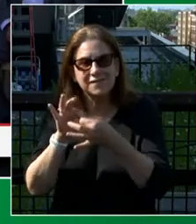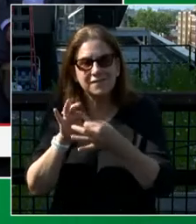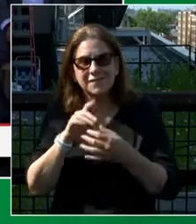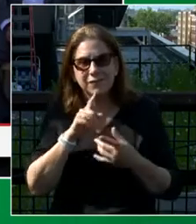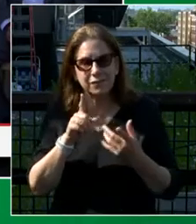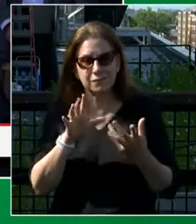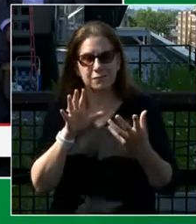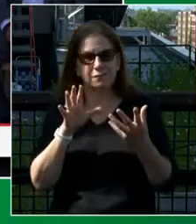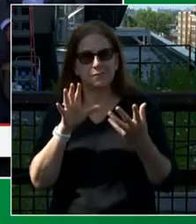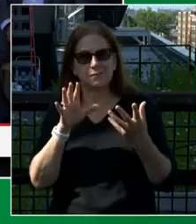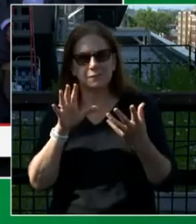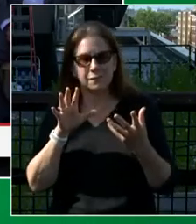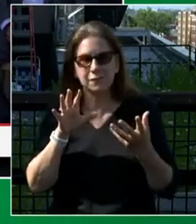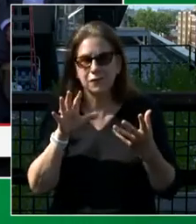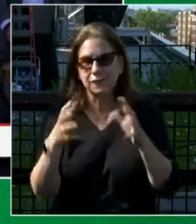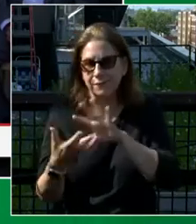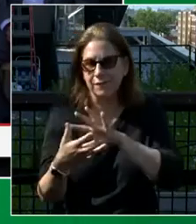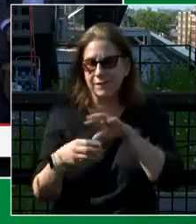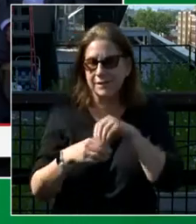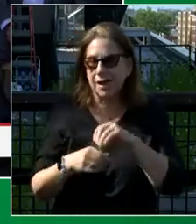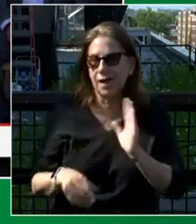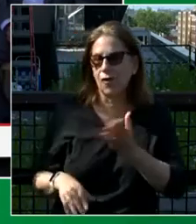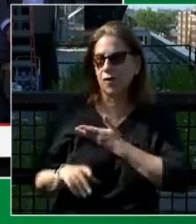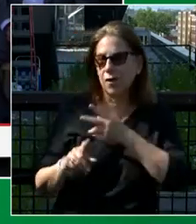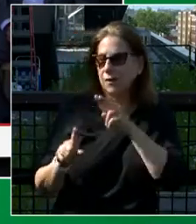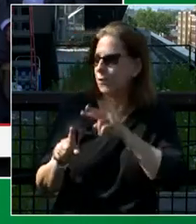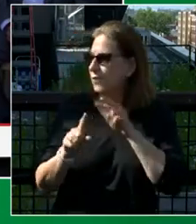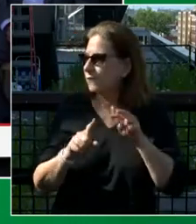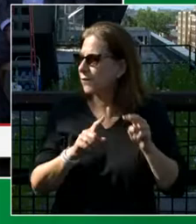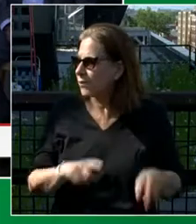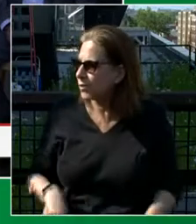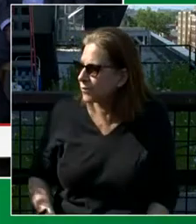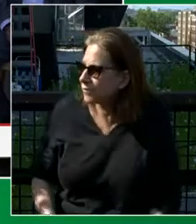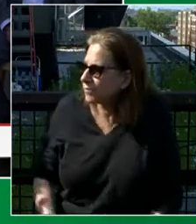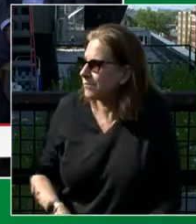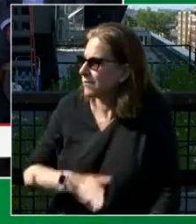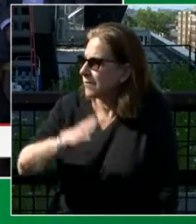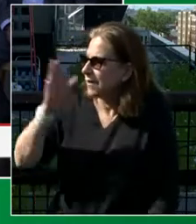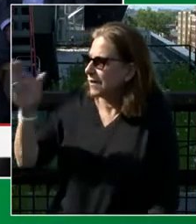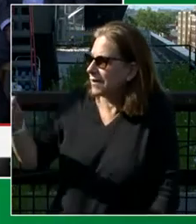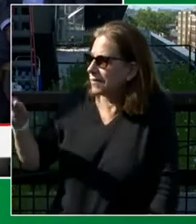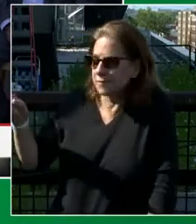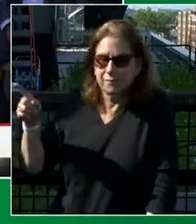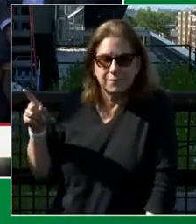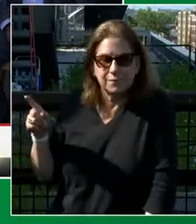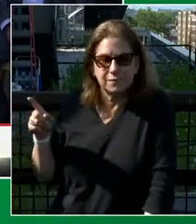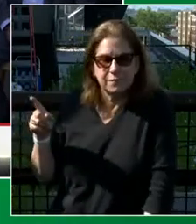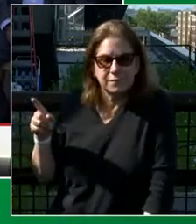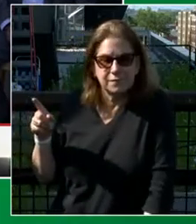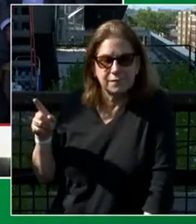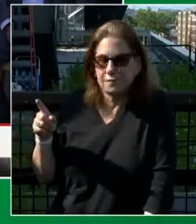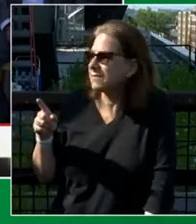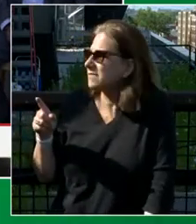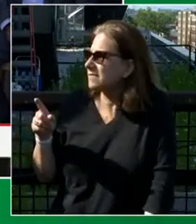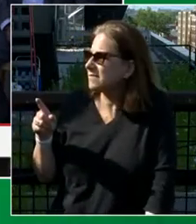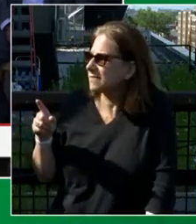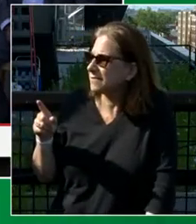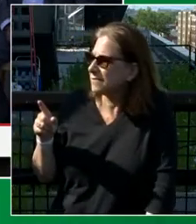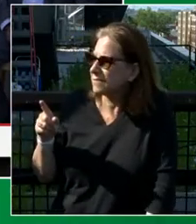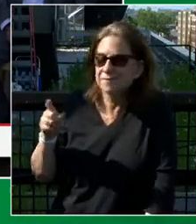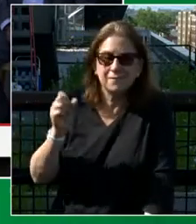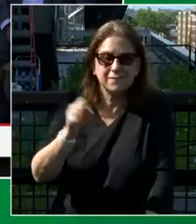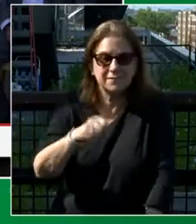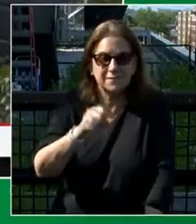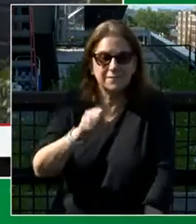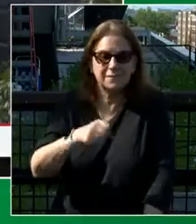in your team. You have a stronger unit. That makes any sense, yeah. Yeah, and just building on your point, there has been a lot of humanity seen,